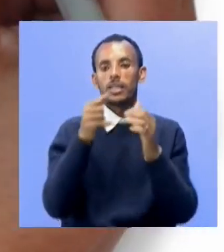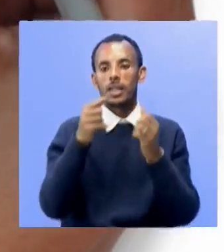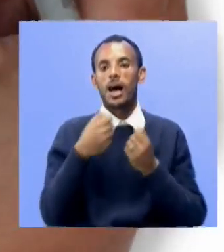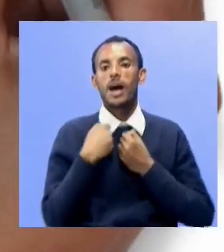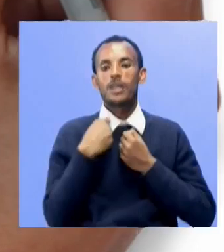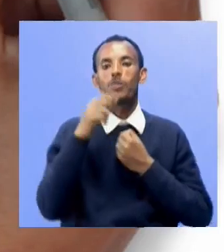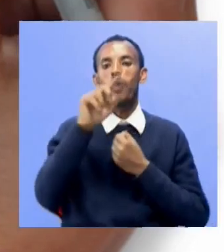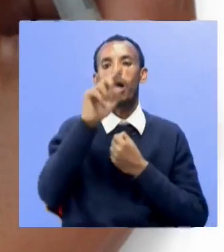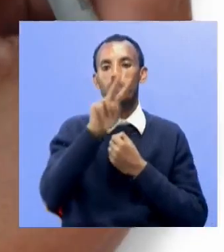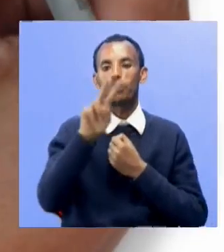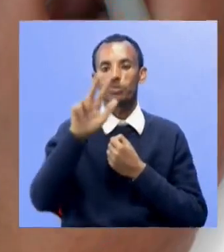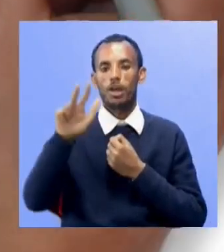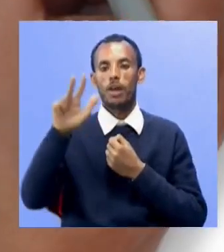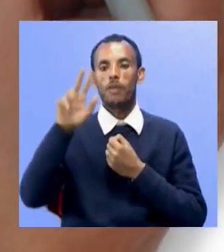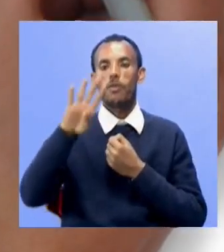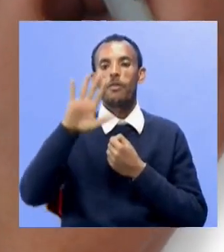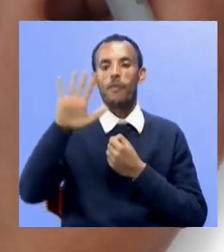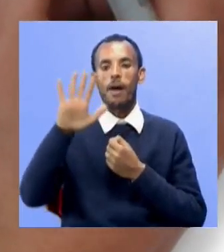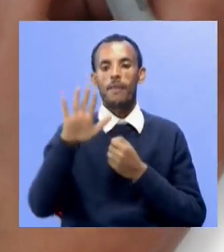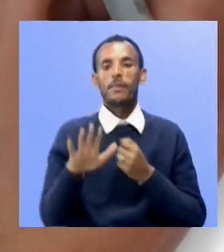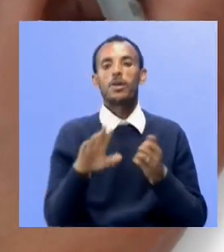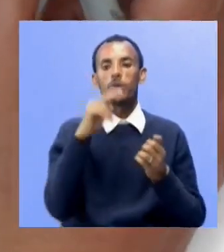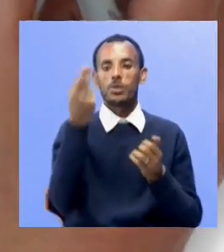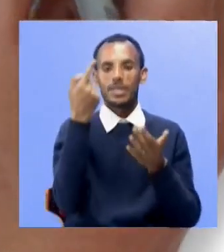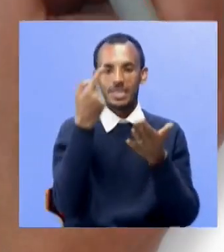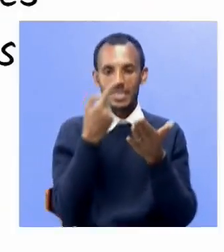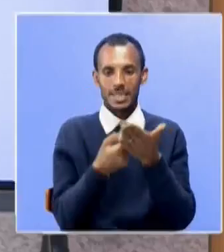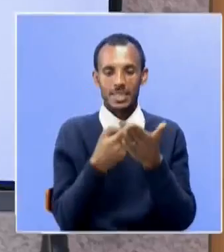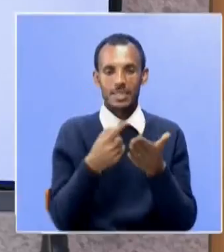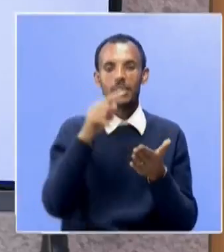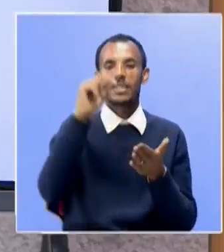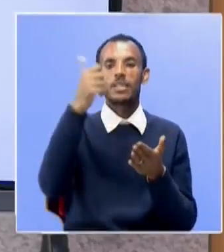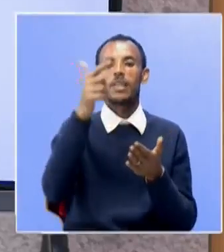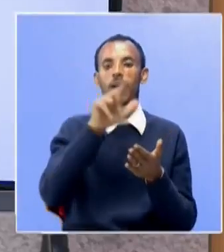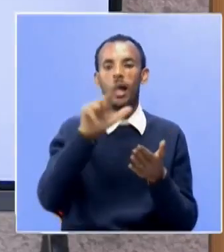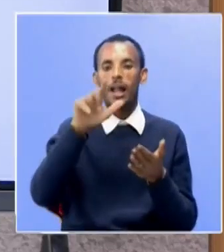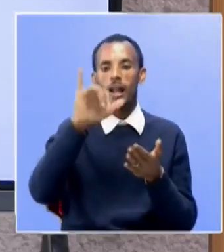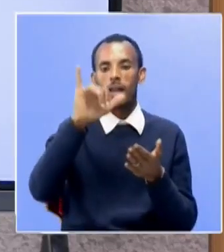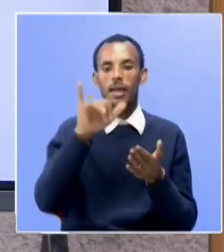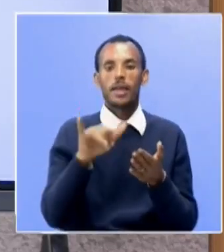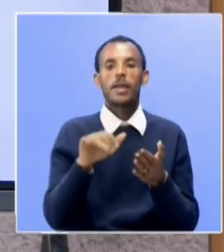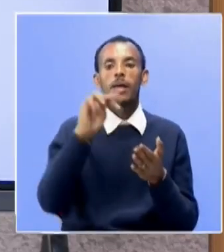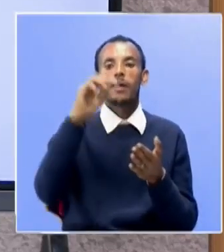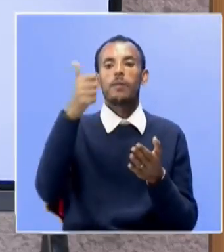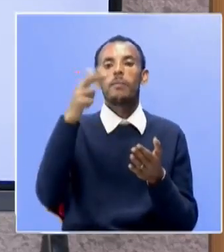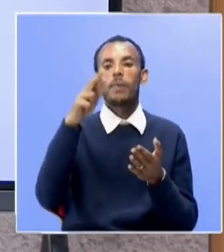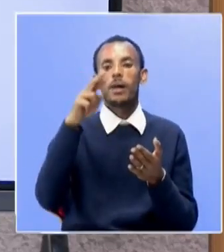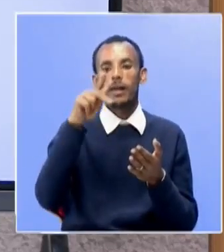tallies. So using these tally markers, we can count the number of a given data.